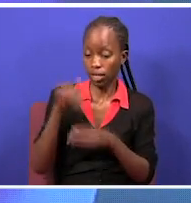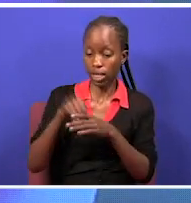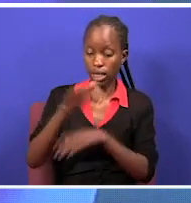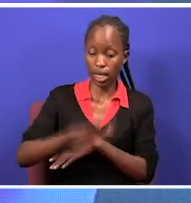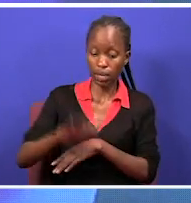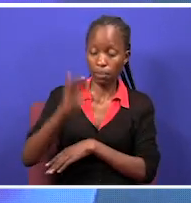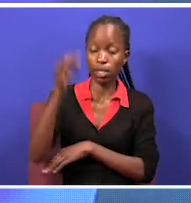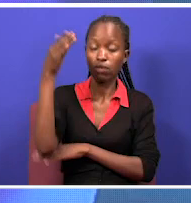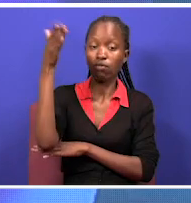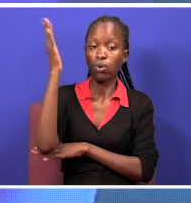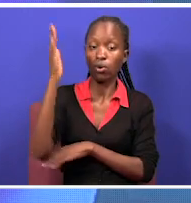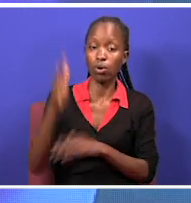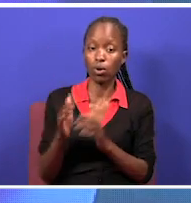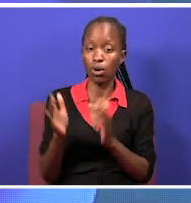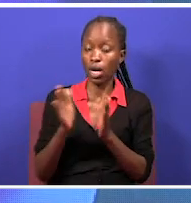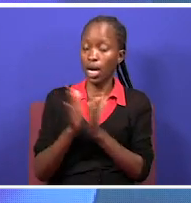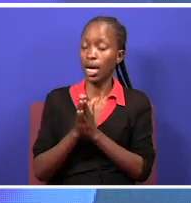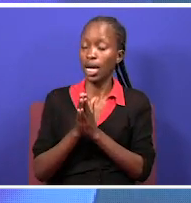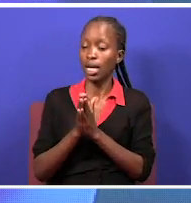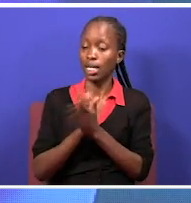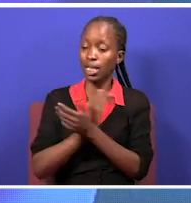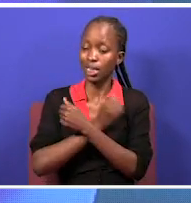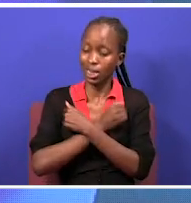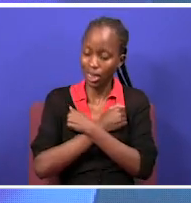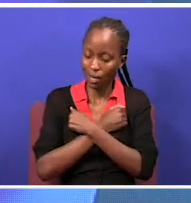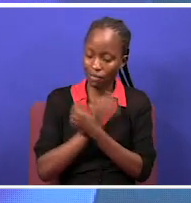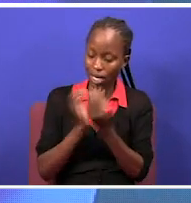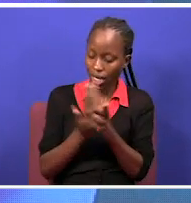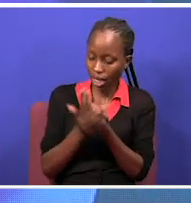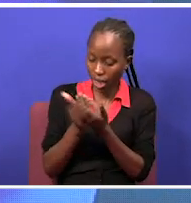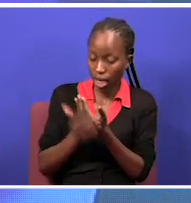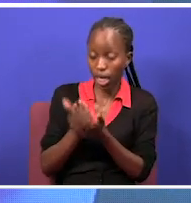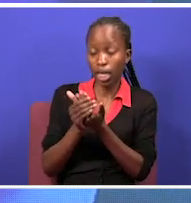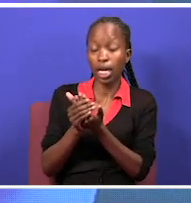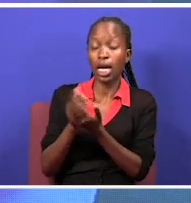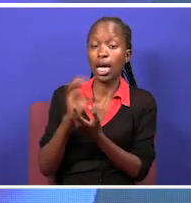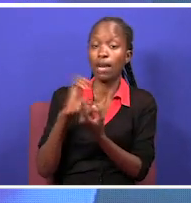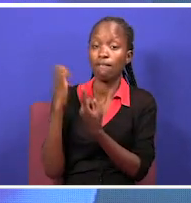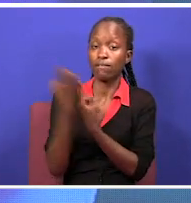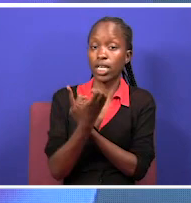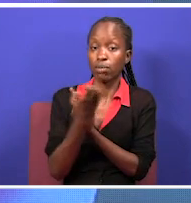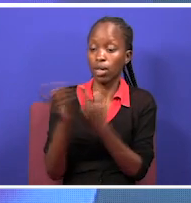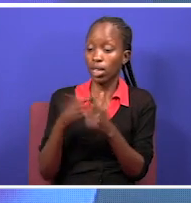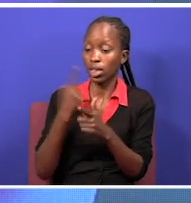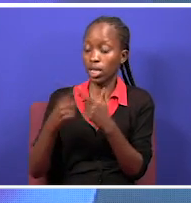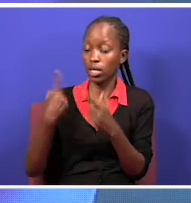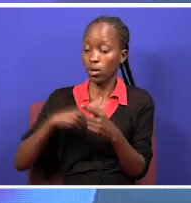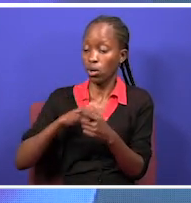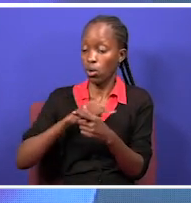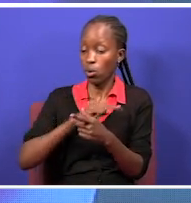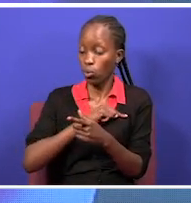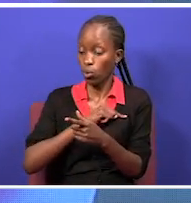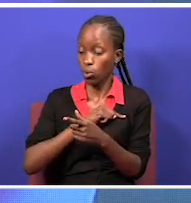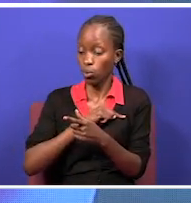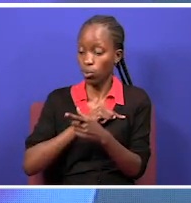God, and a loving and nurturing environment, then we are shaped into